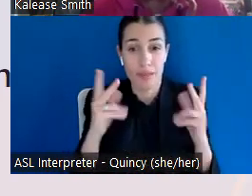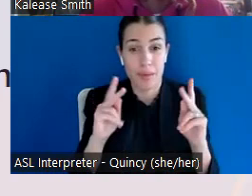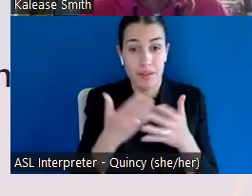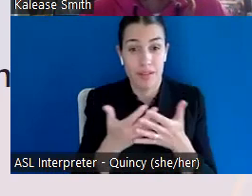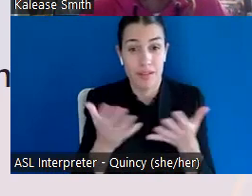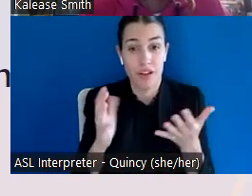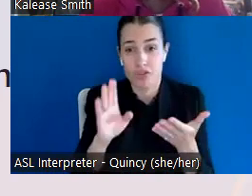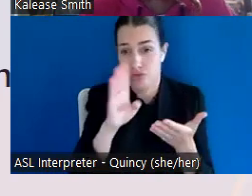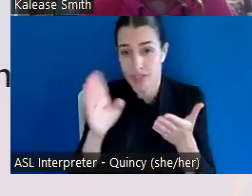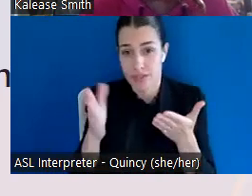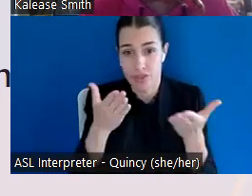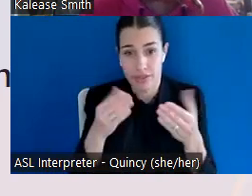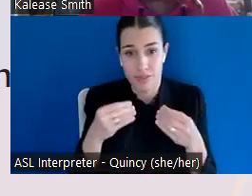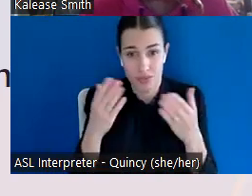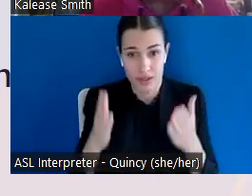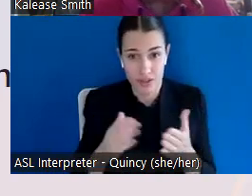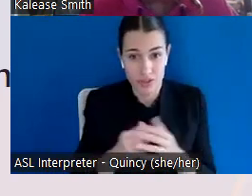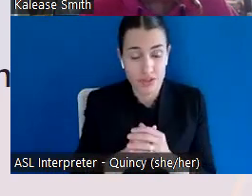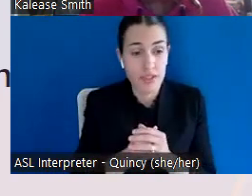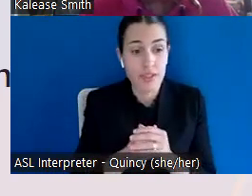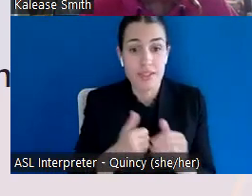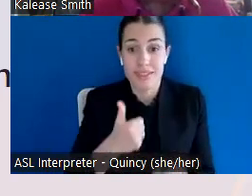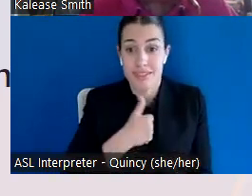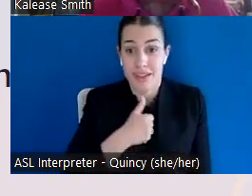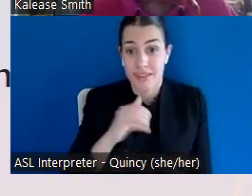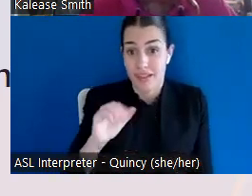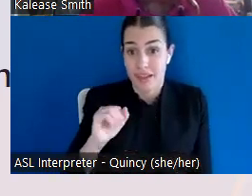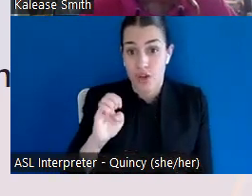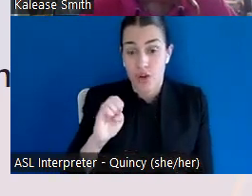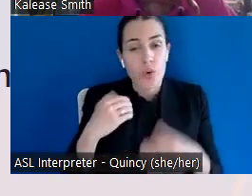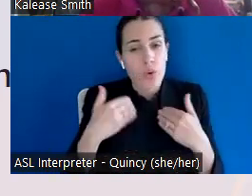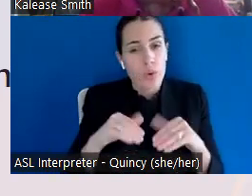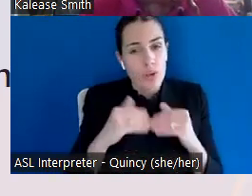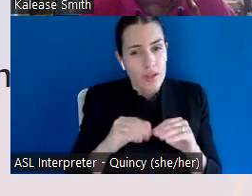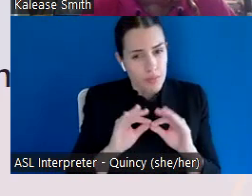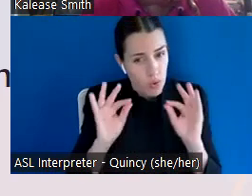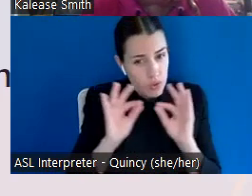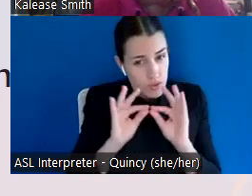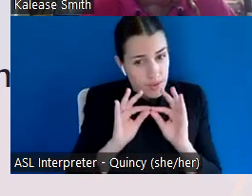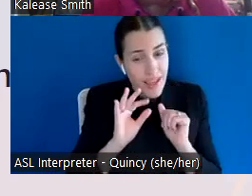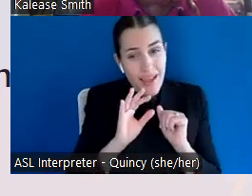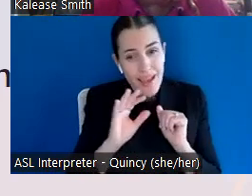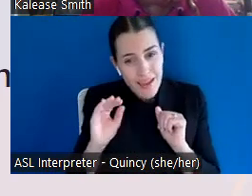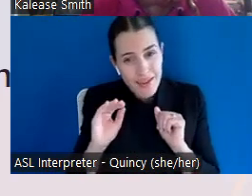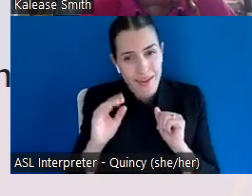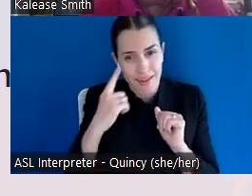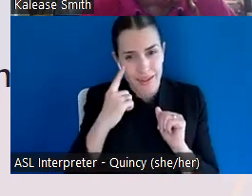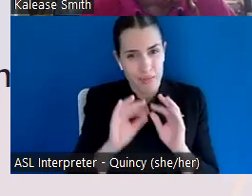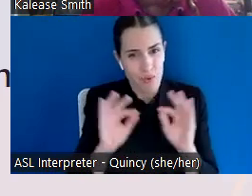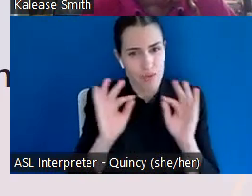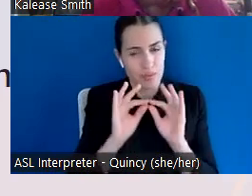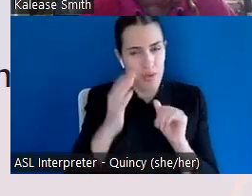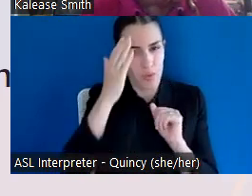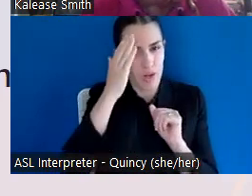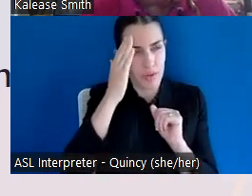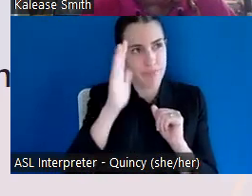service providers, and self-care is very important. However, I think it's very important to be aware of the fact, and this